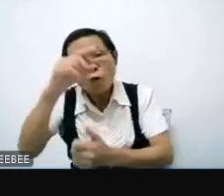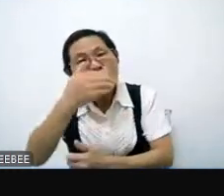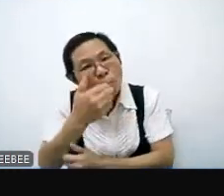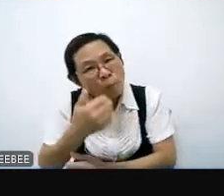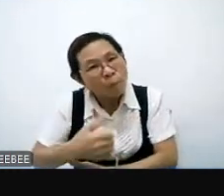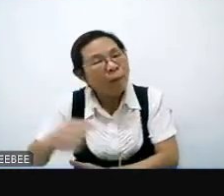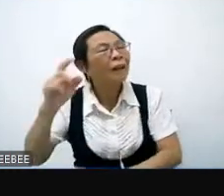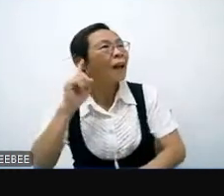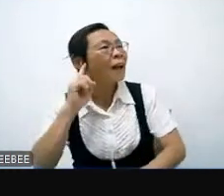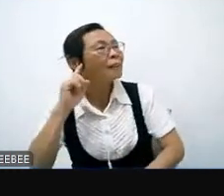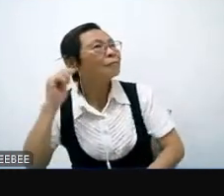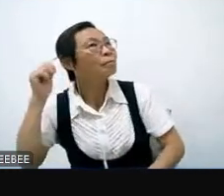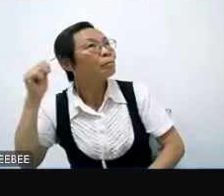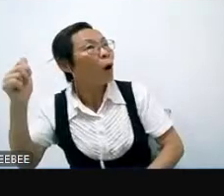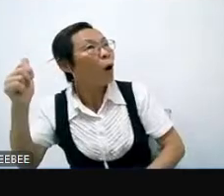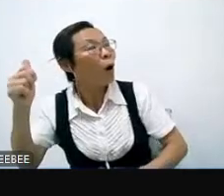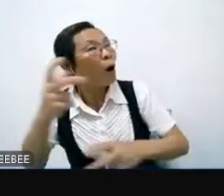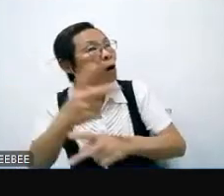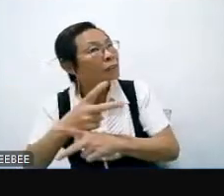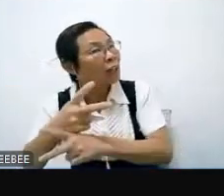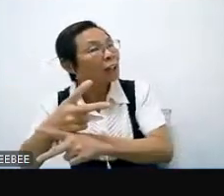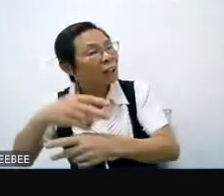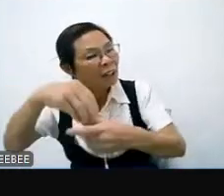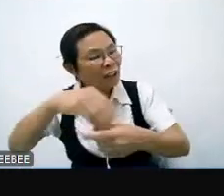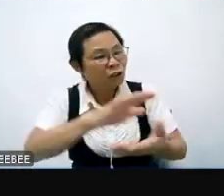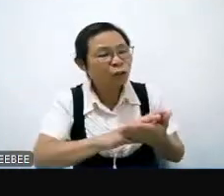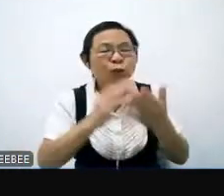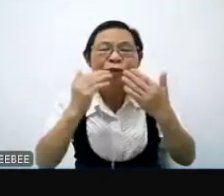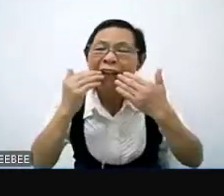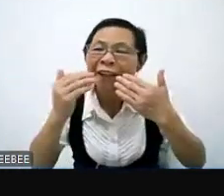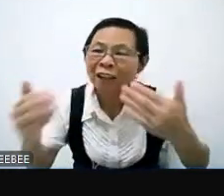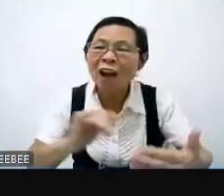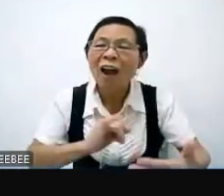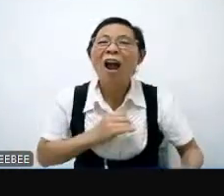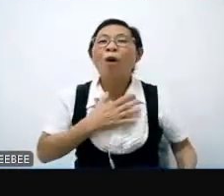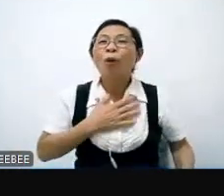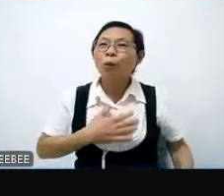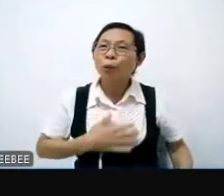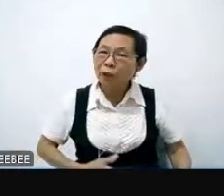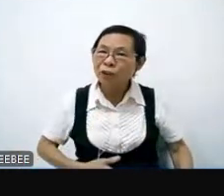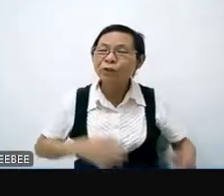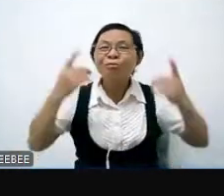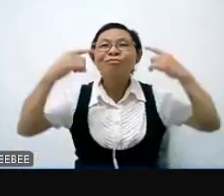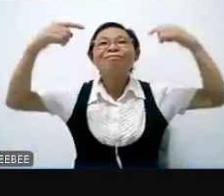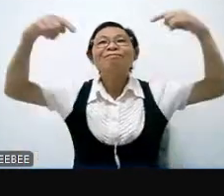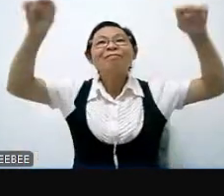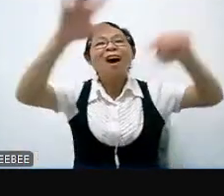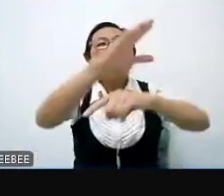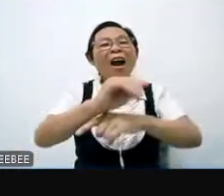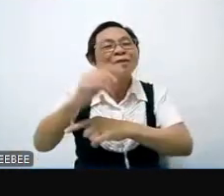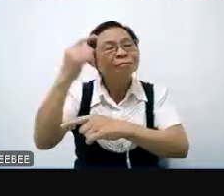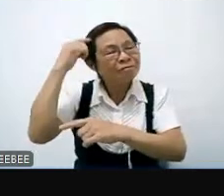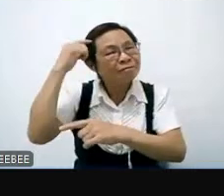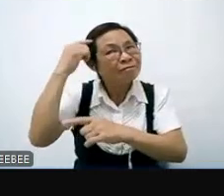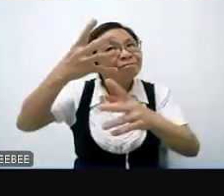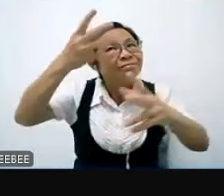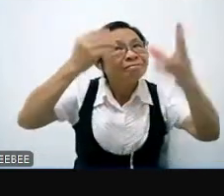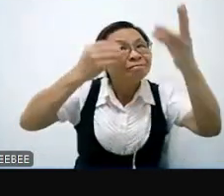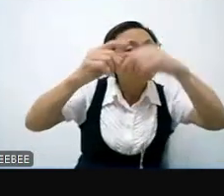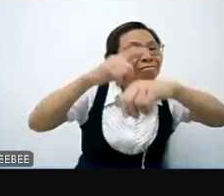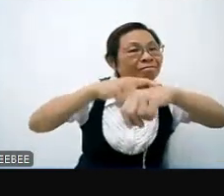hearing healthcare in our schools. Thank you, and I wish you all a fruitful and insightful session ahead.